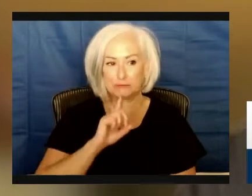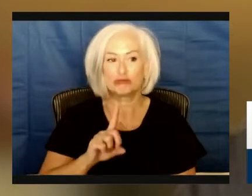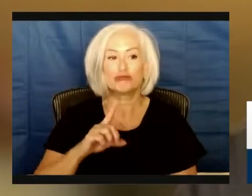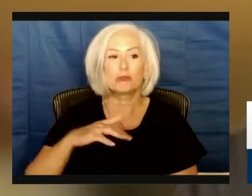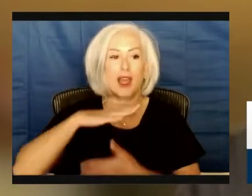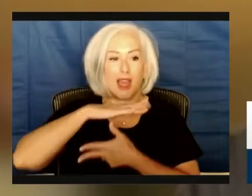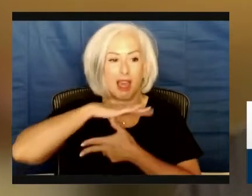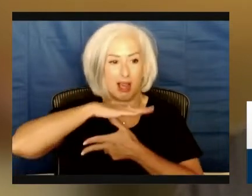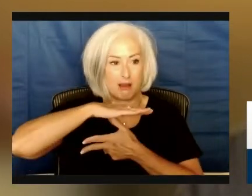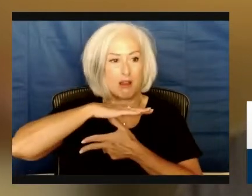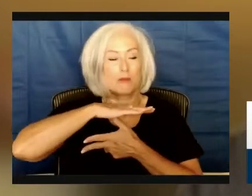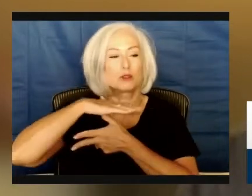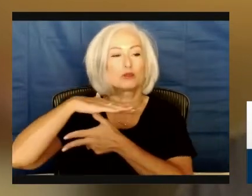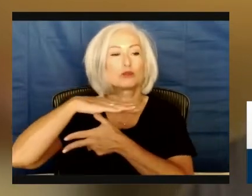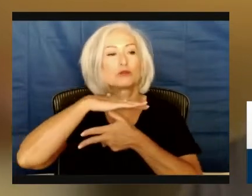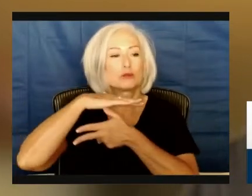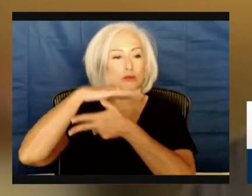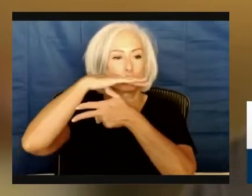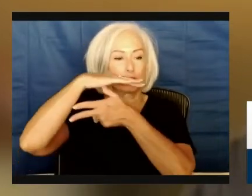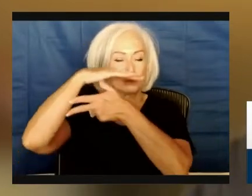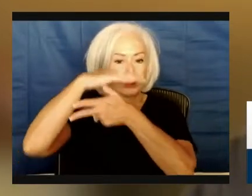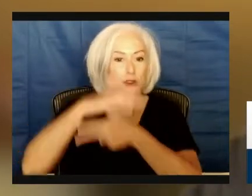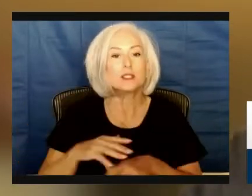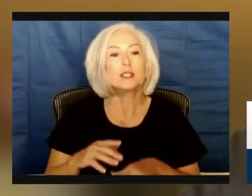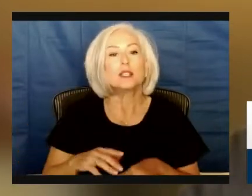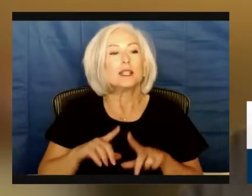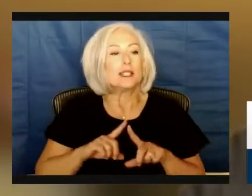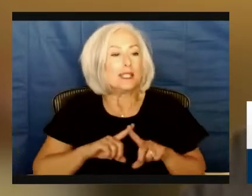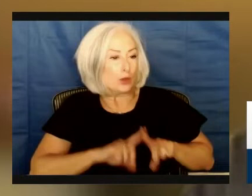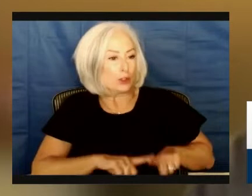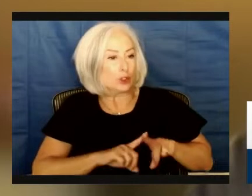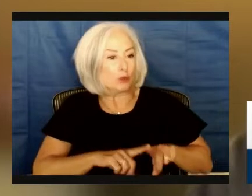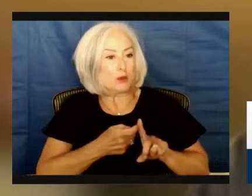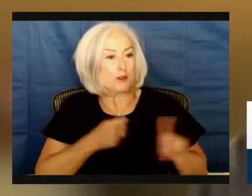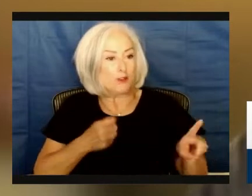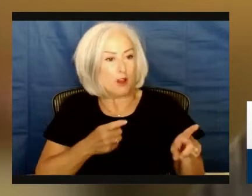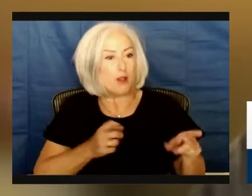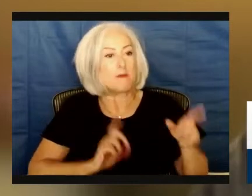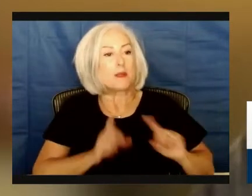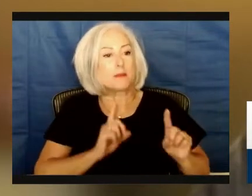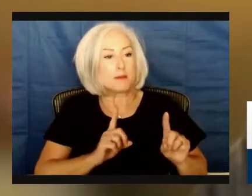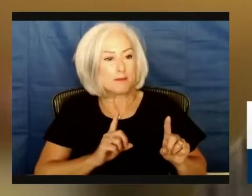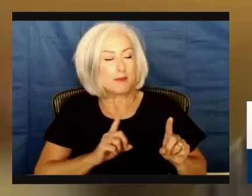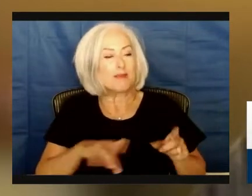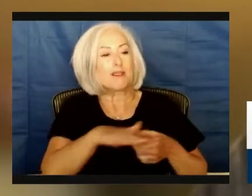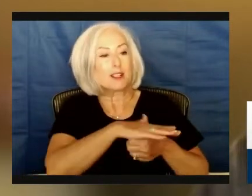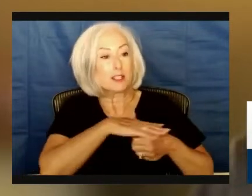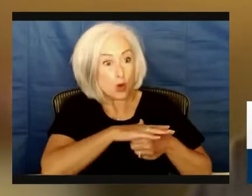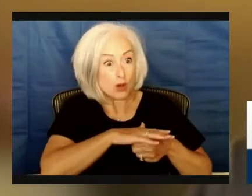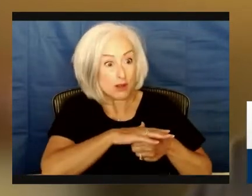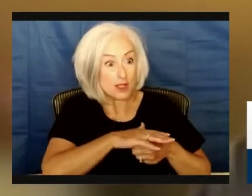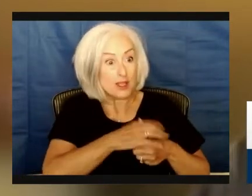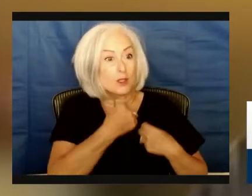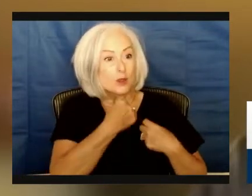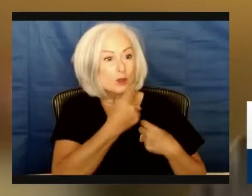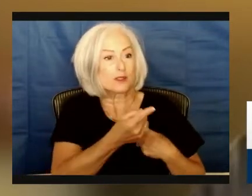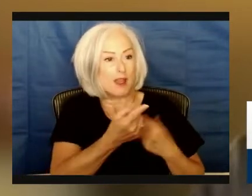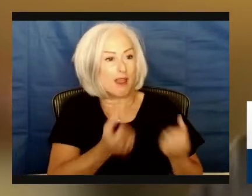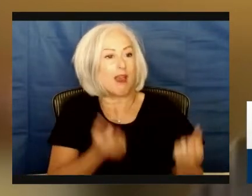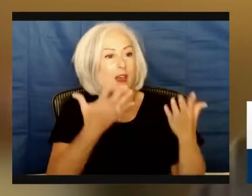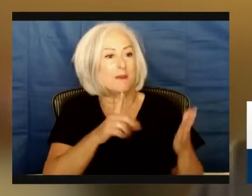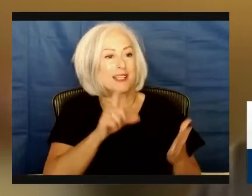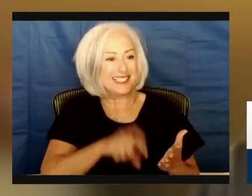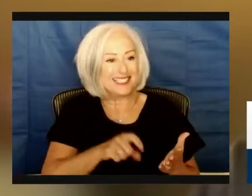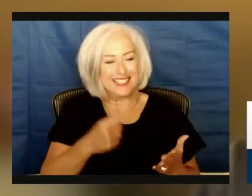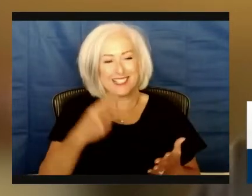helicopters eventually was determined by the commanders on scene were not required. And so I think we ended up with 11 helicopters total that